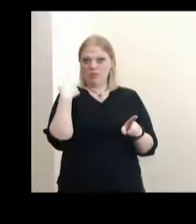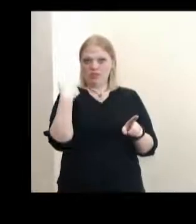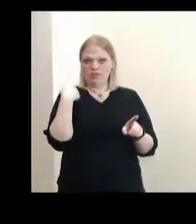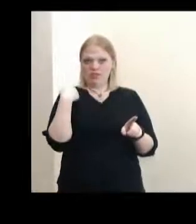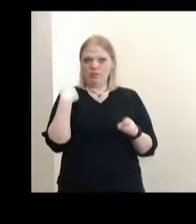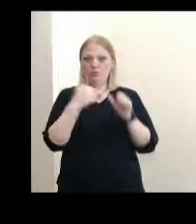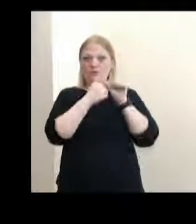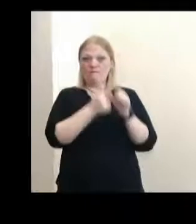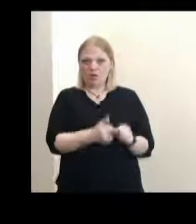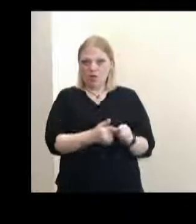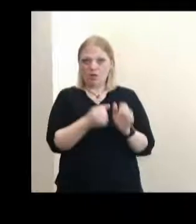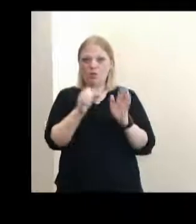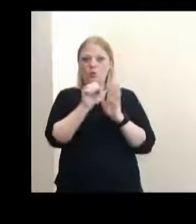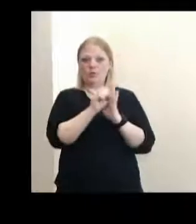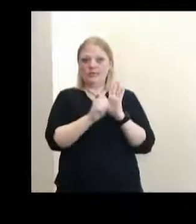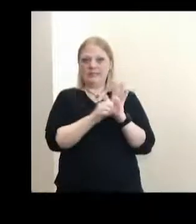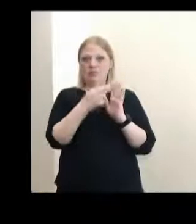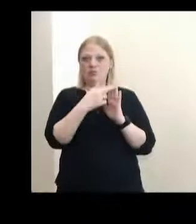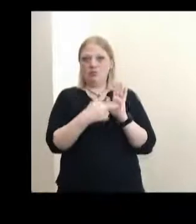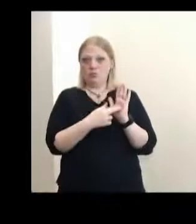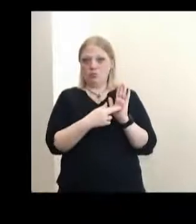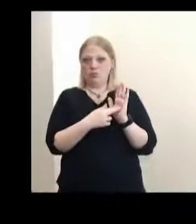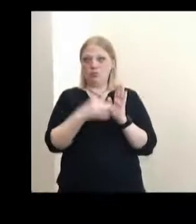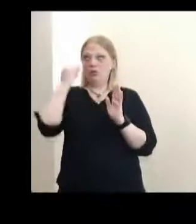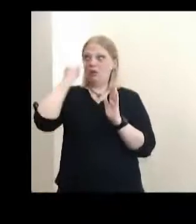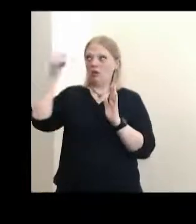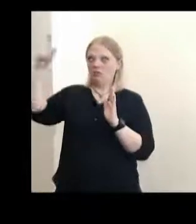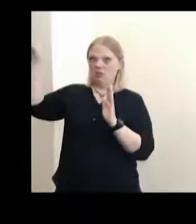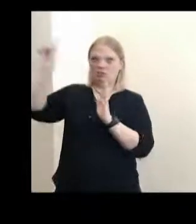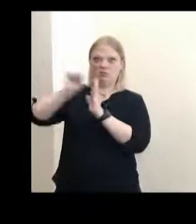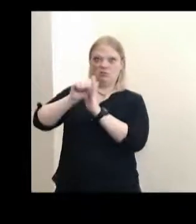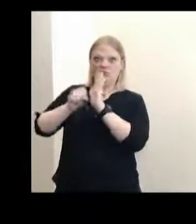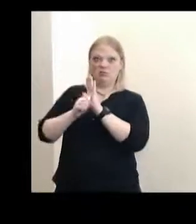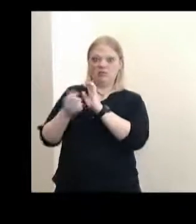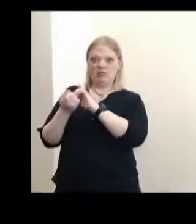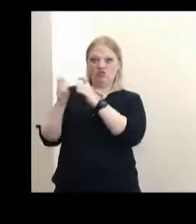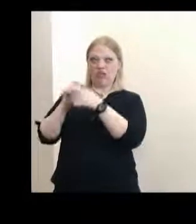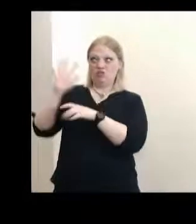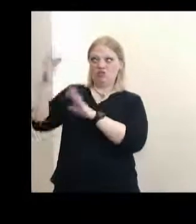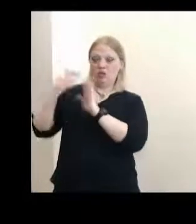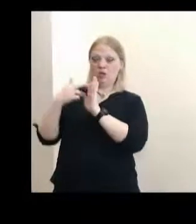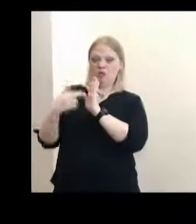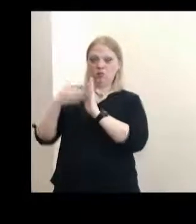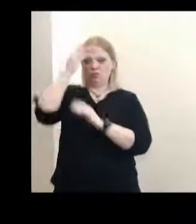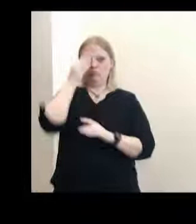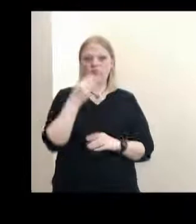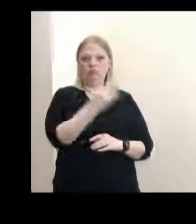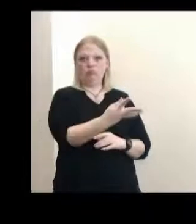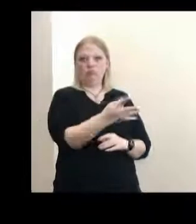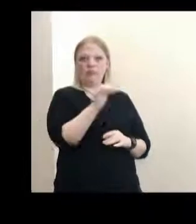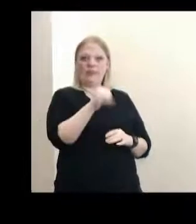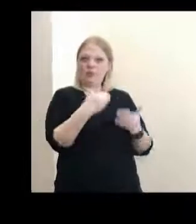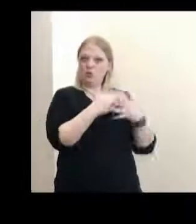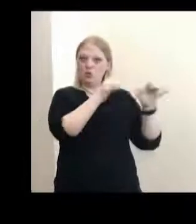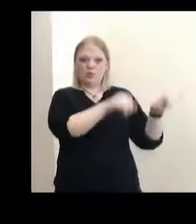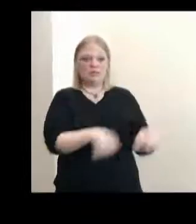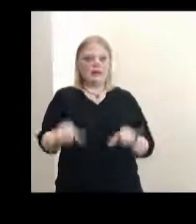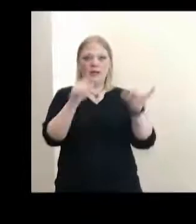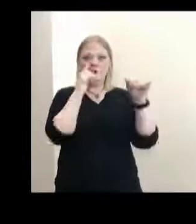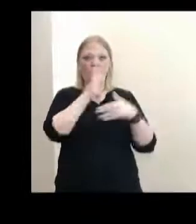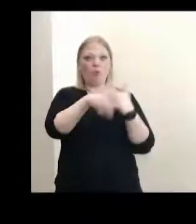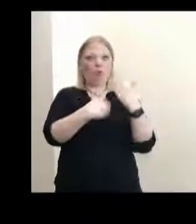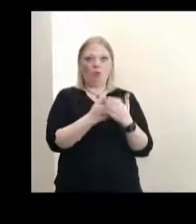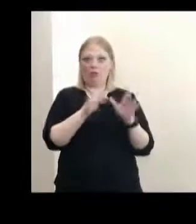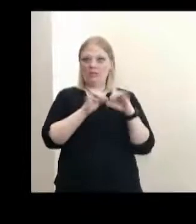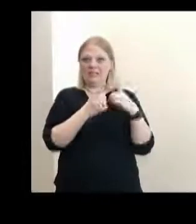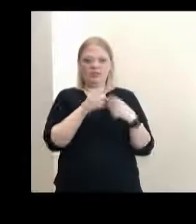following state guidance. And if New York State changes their school guidance, then that will be the new standard for all school districts in